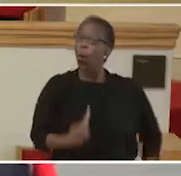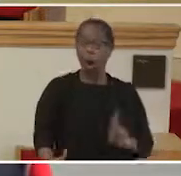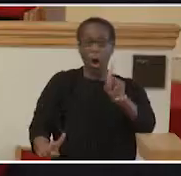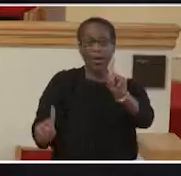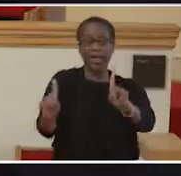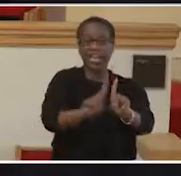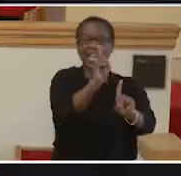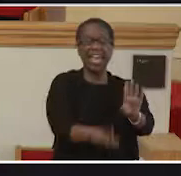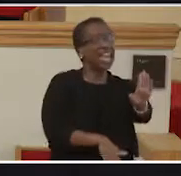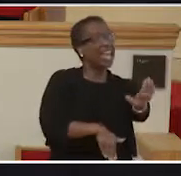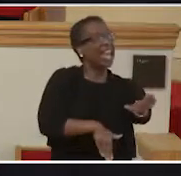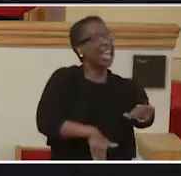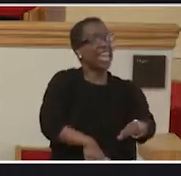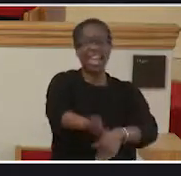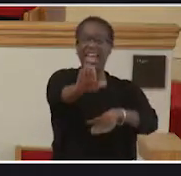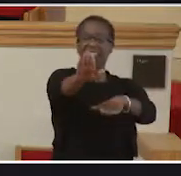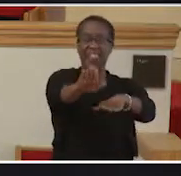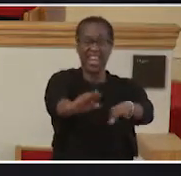Ooh,